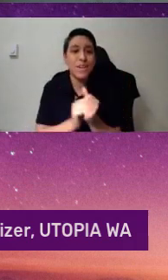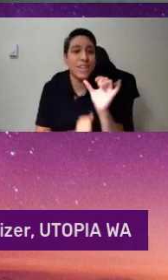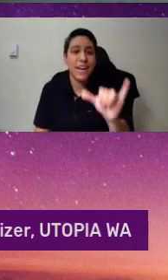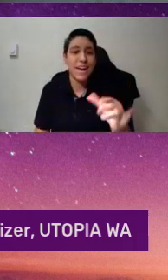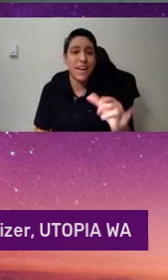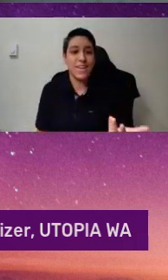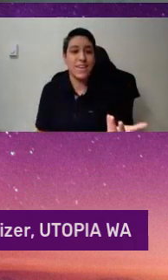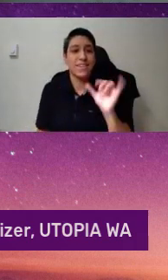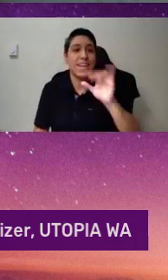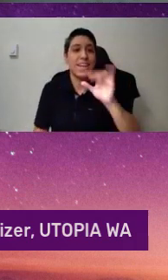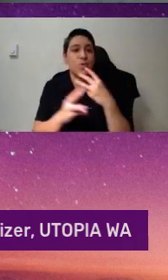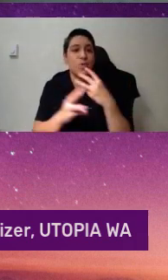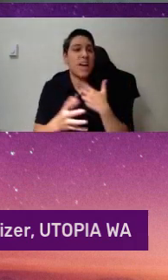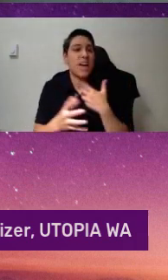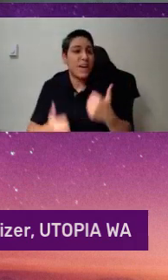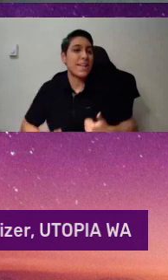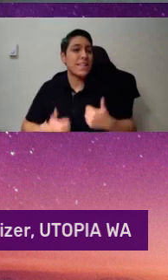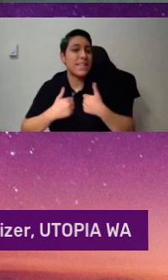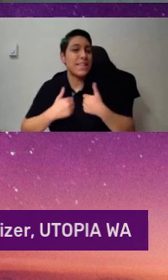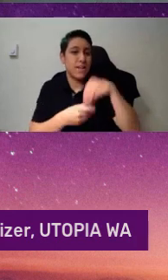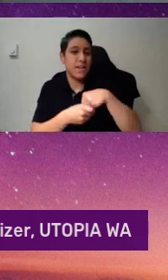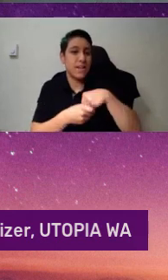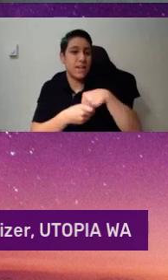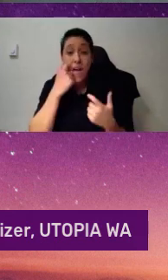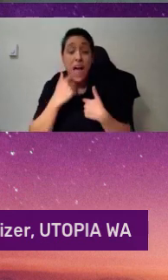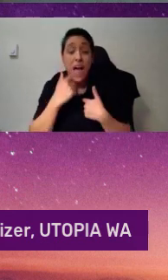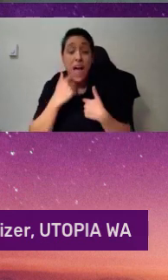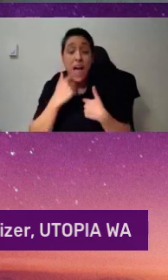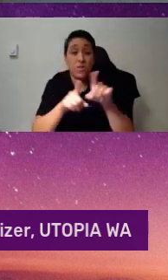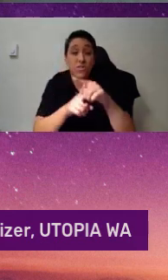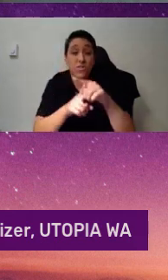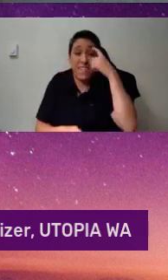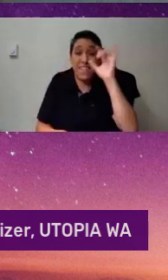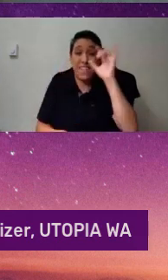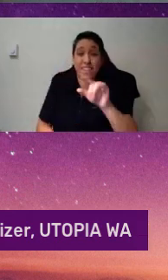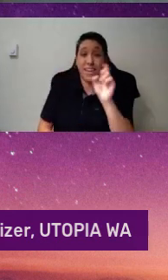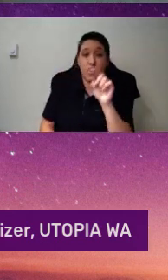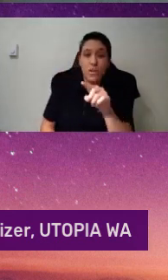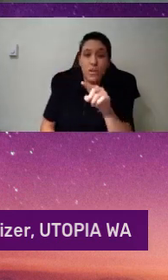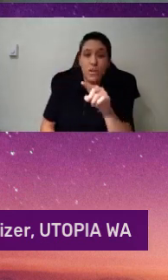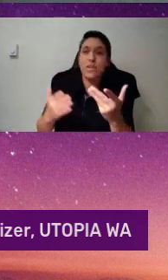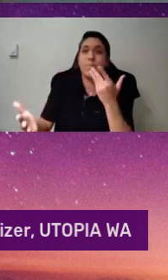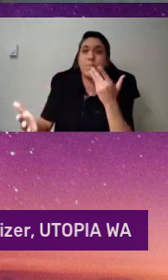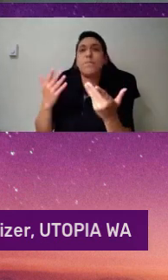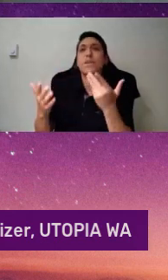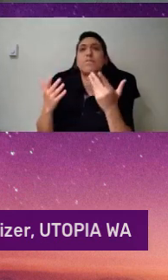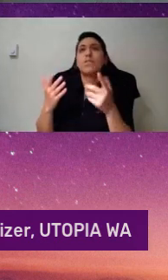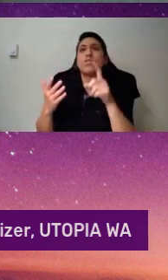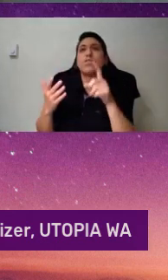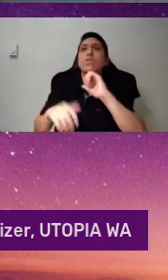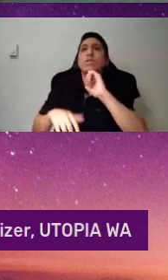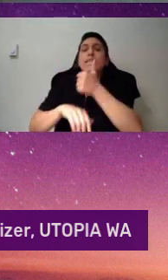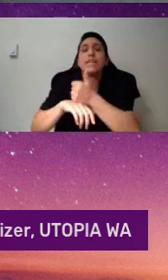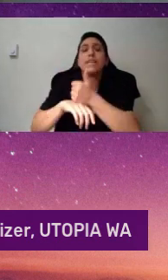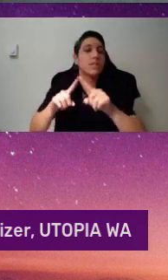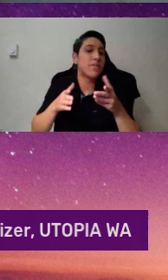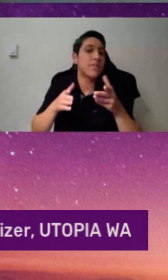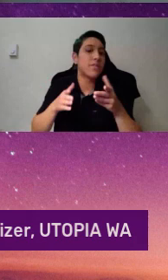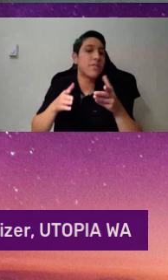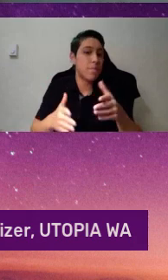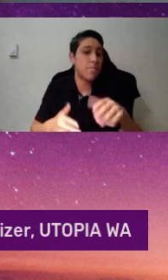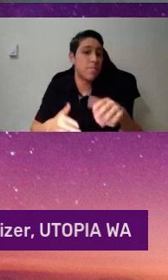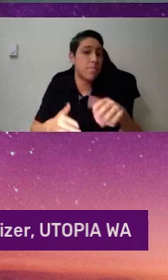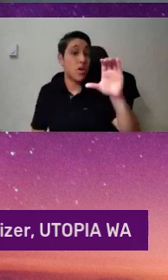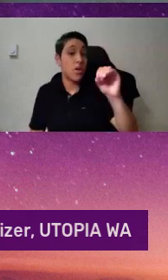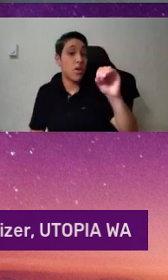also, I think that question personally should have been reframed. Colonialism